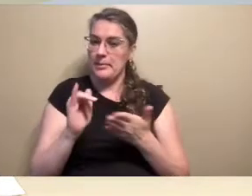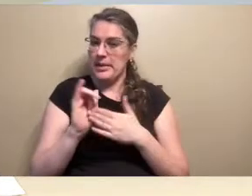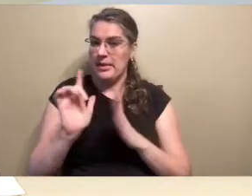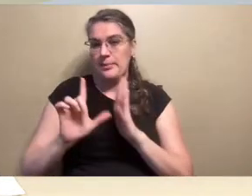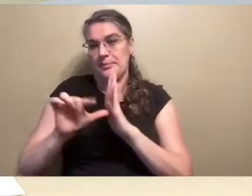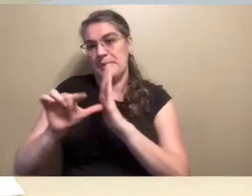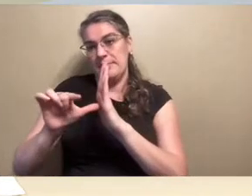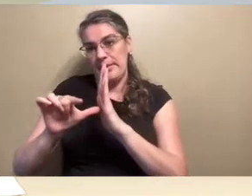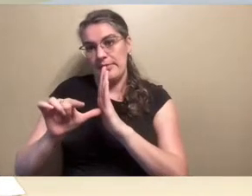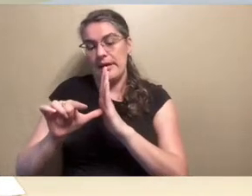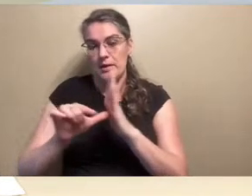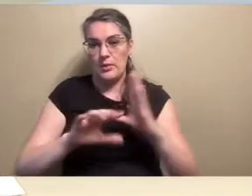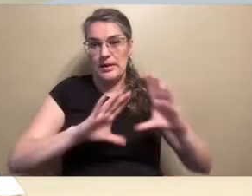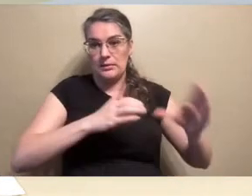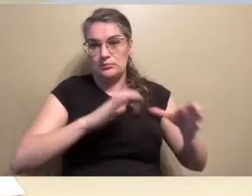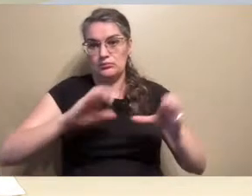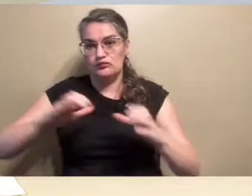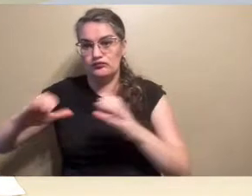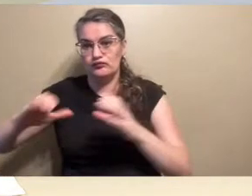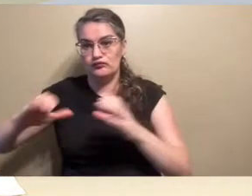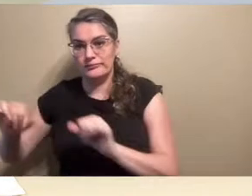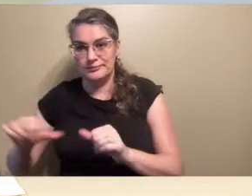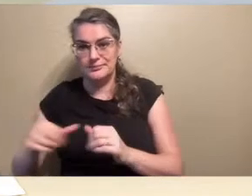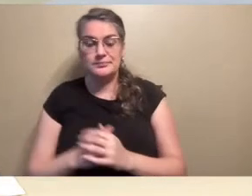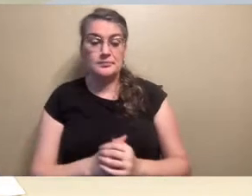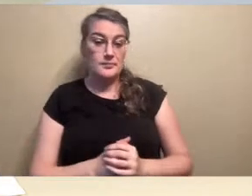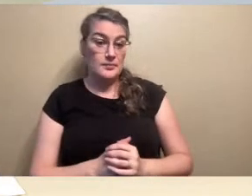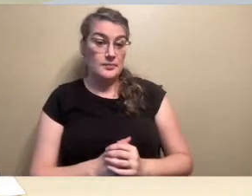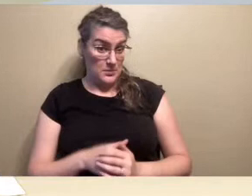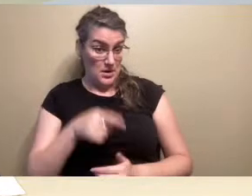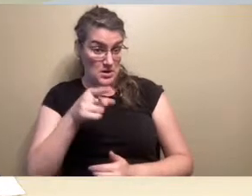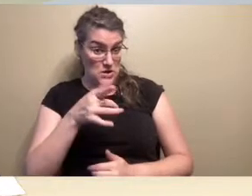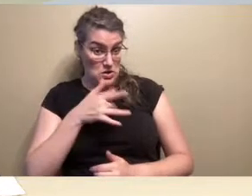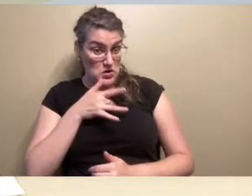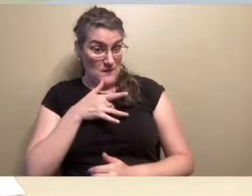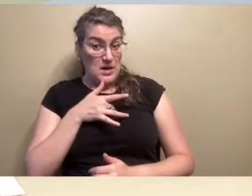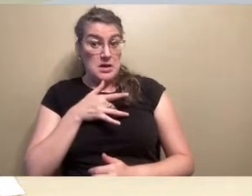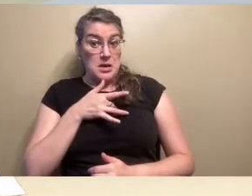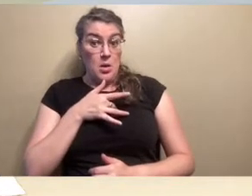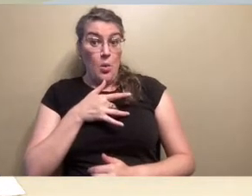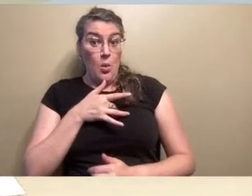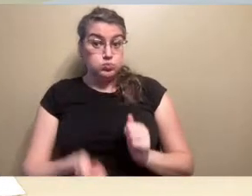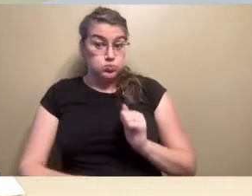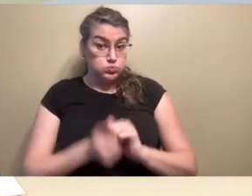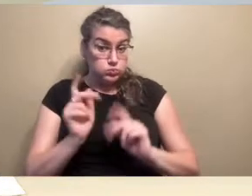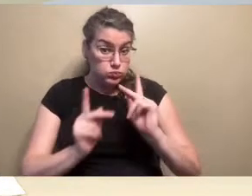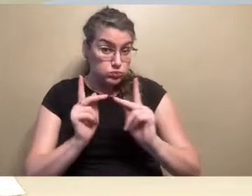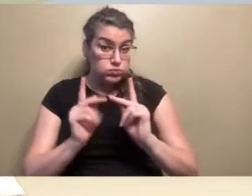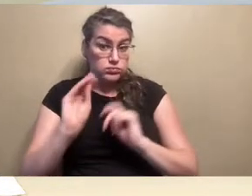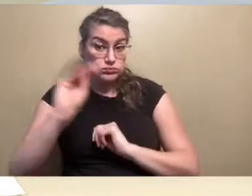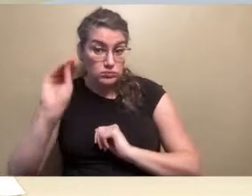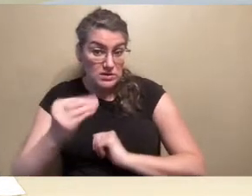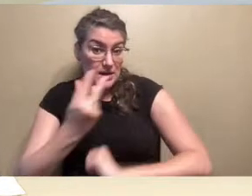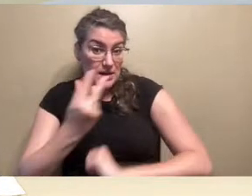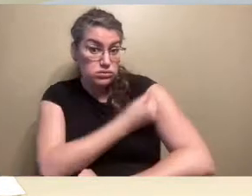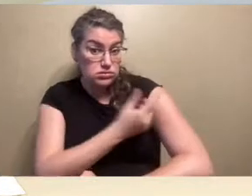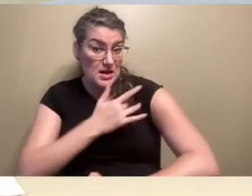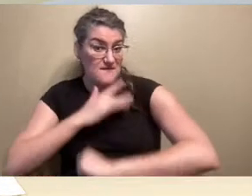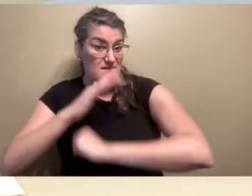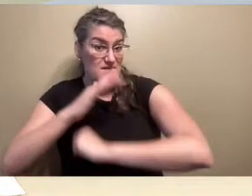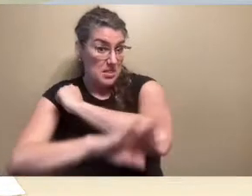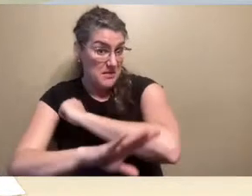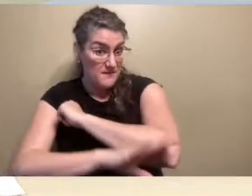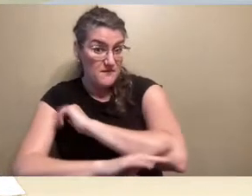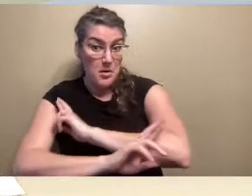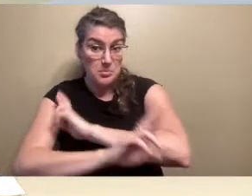forward vaccination status and reopening, you're satisfied with the progress and feel good about going into the fall, even though